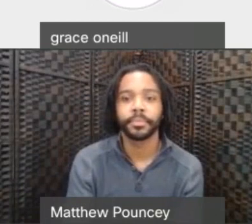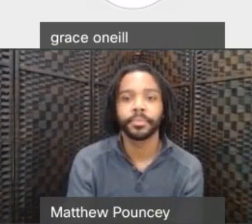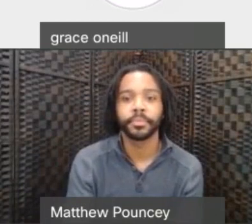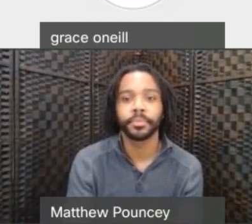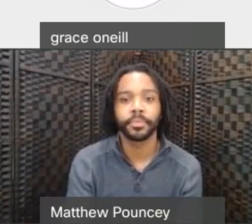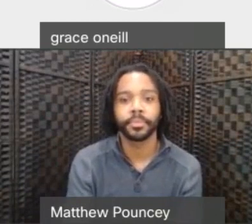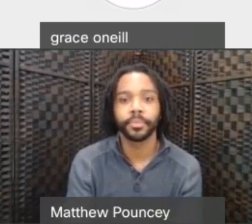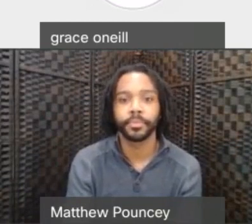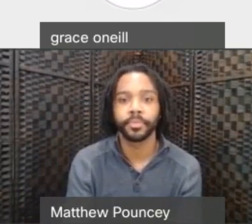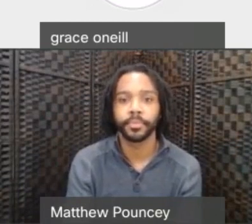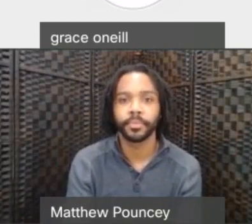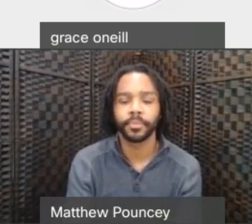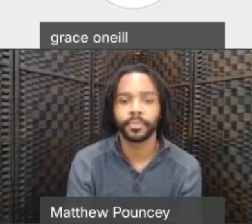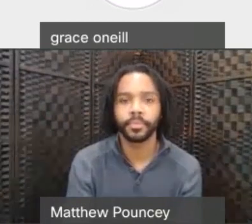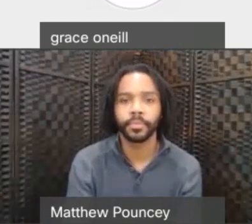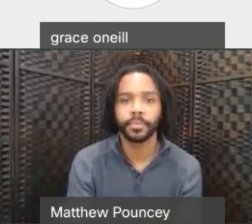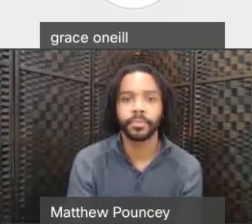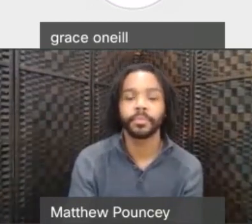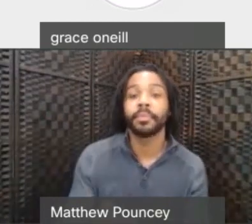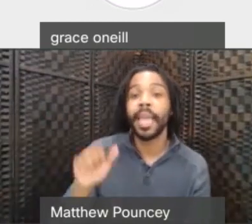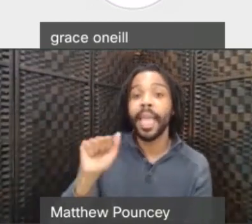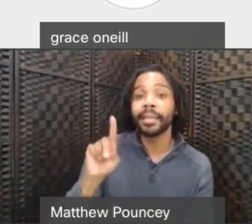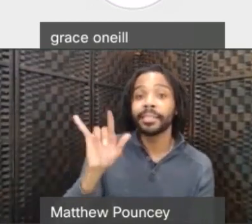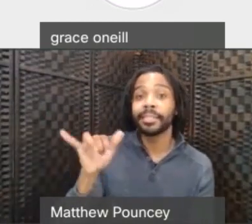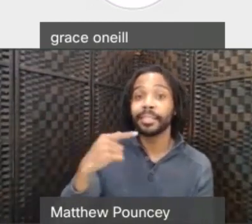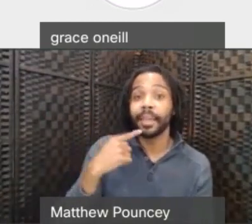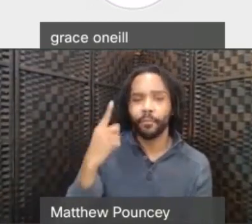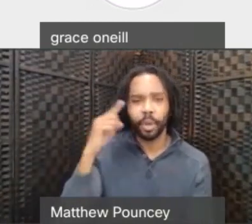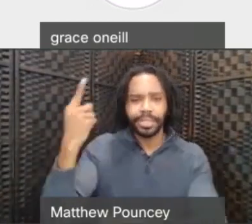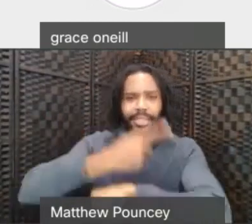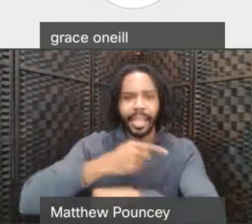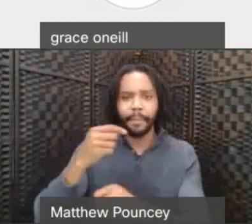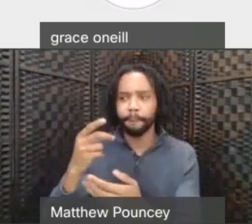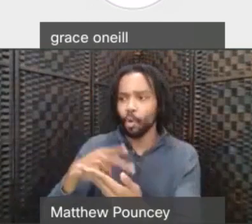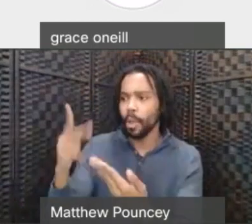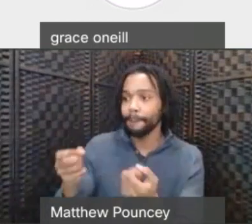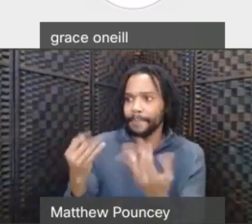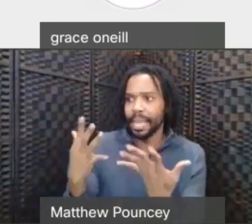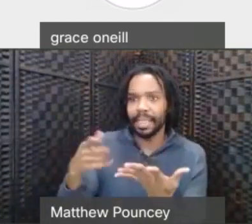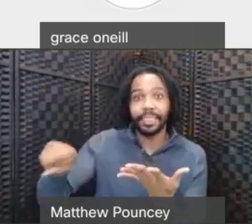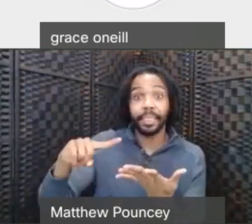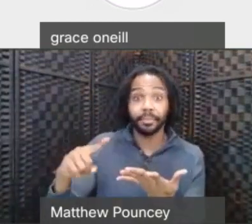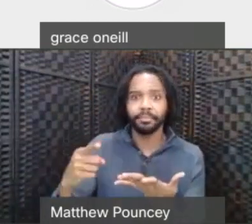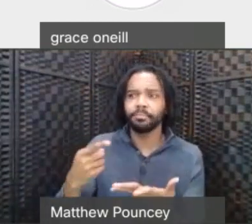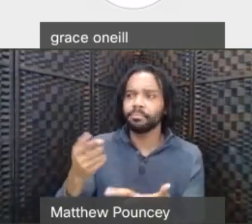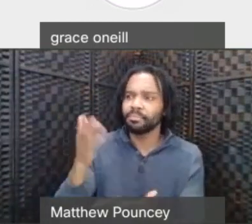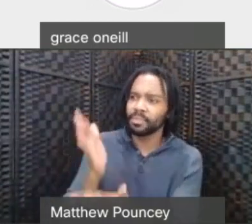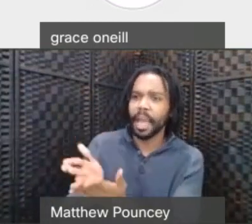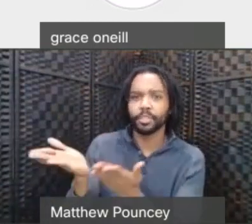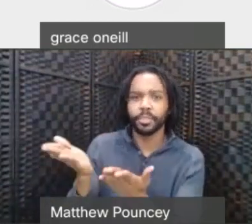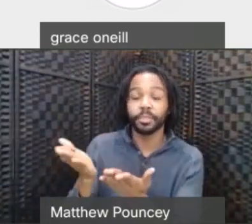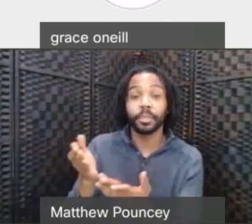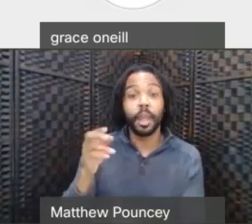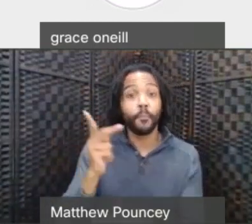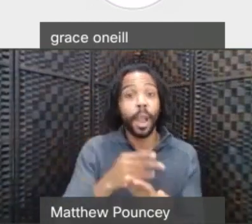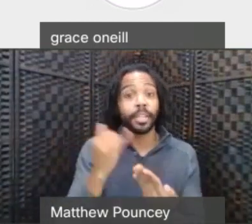At the day program, many are requesting to stop service Project Redirect offers